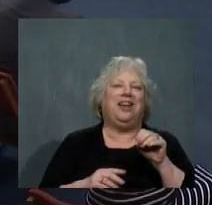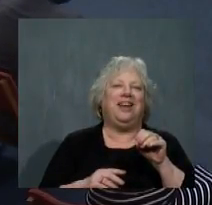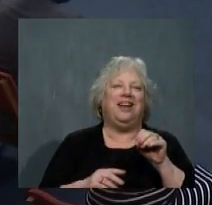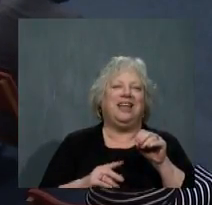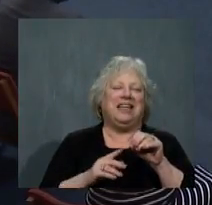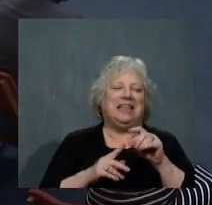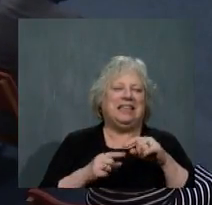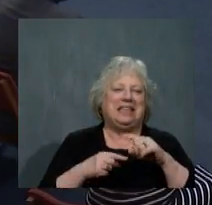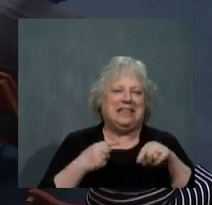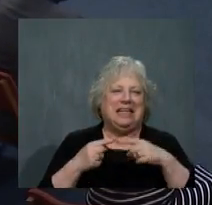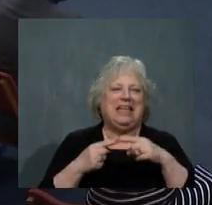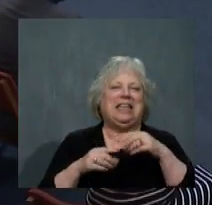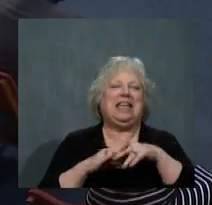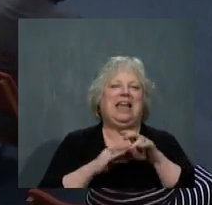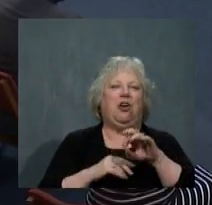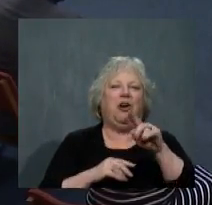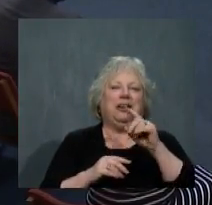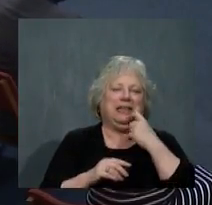going to be a problem for you.